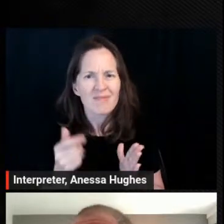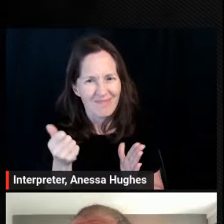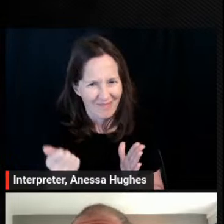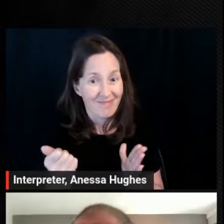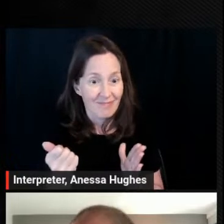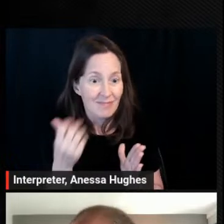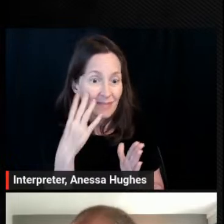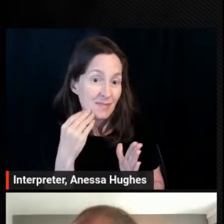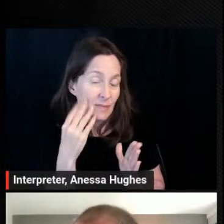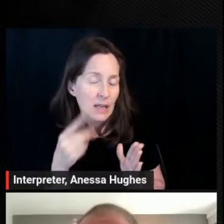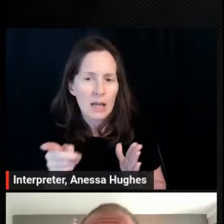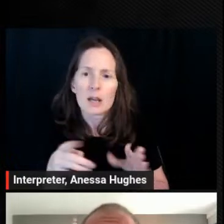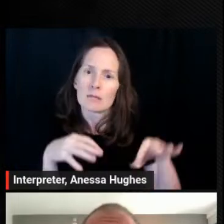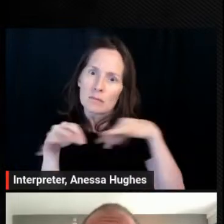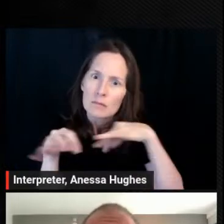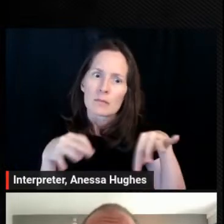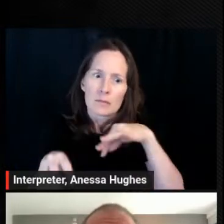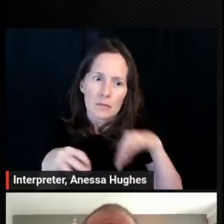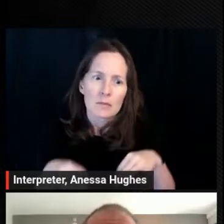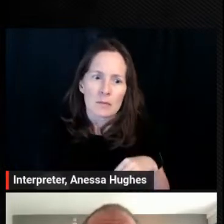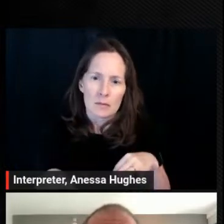Underground Railroad was like for him.